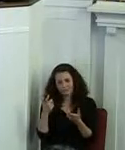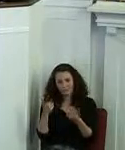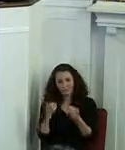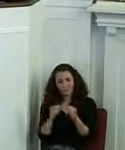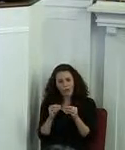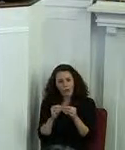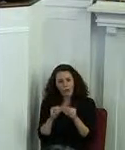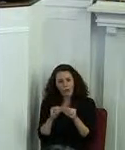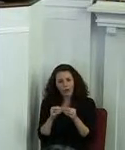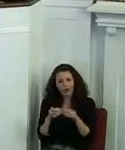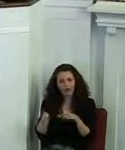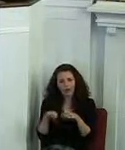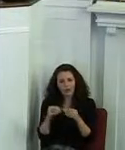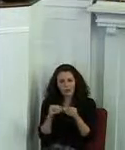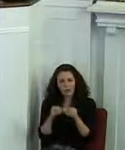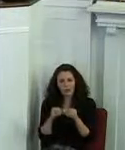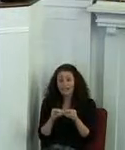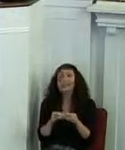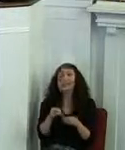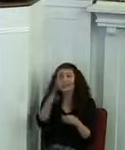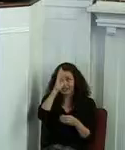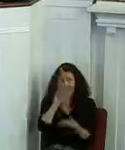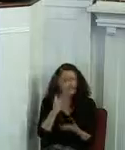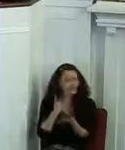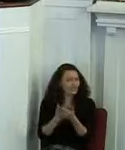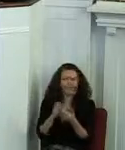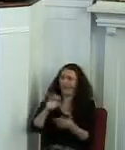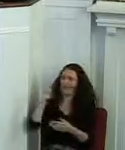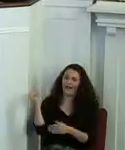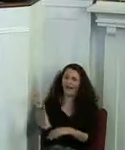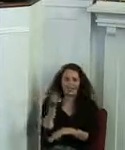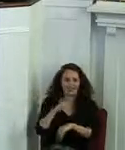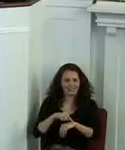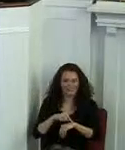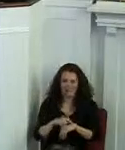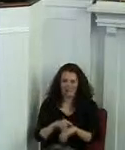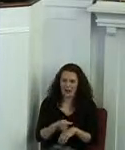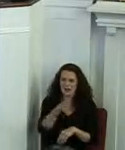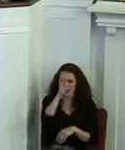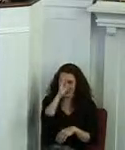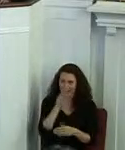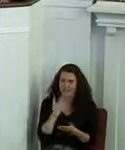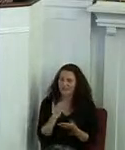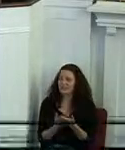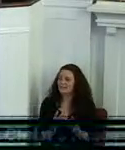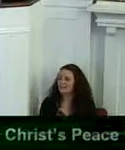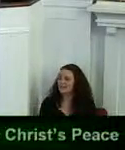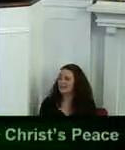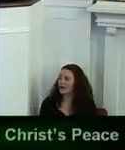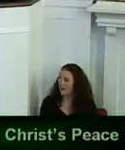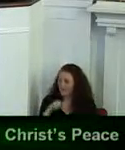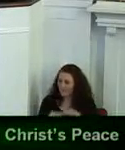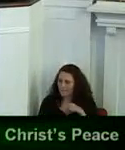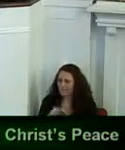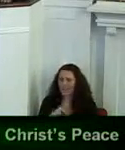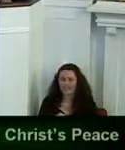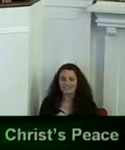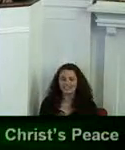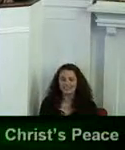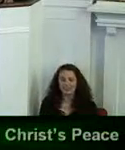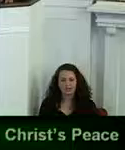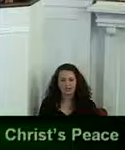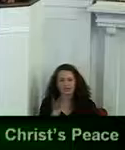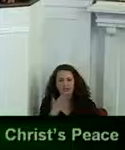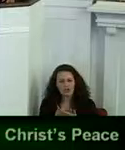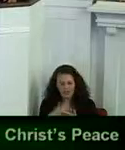on our own. God is good. And all the time. And so we turn to one another now and offer that goodness to one another as we